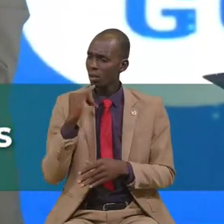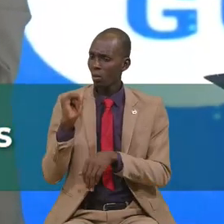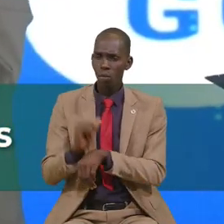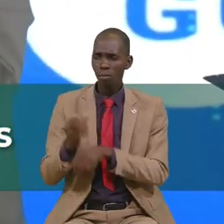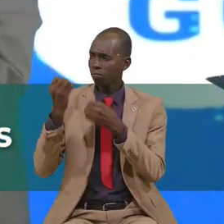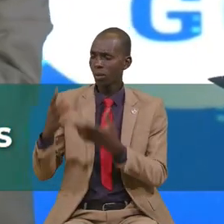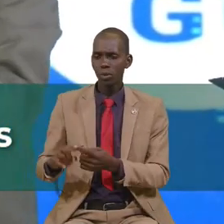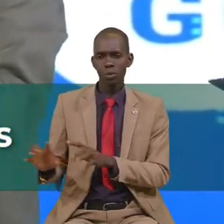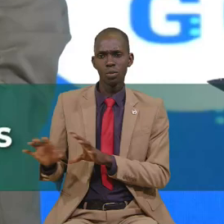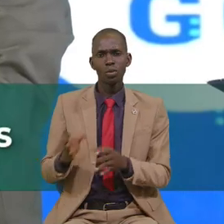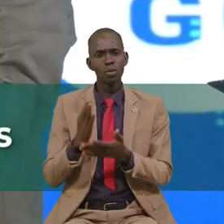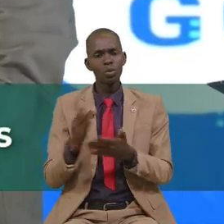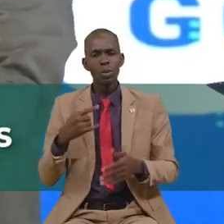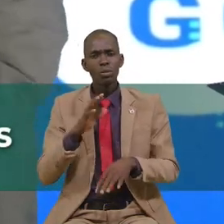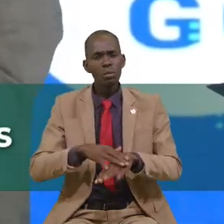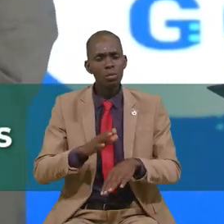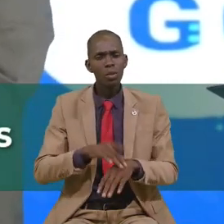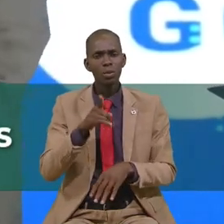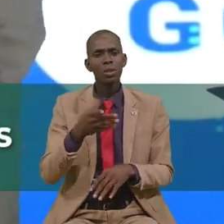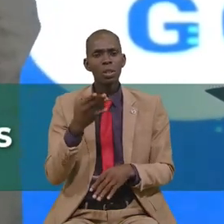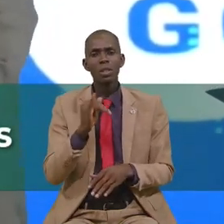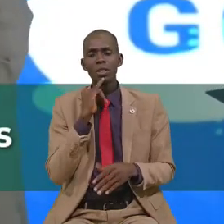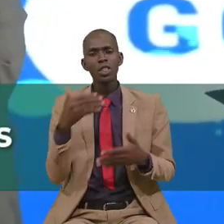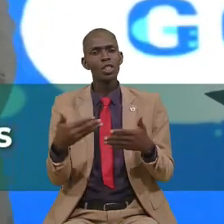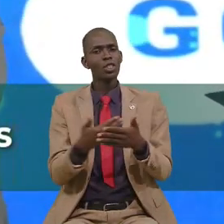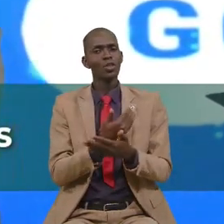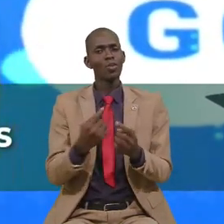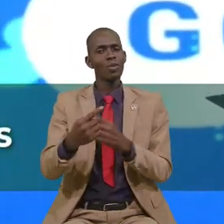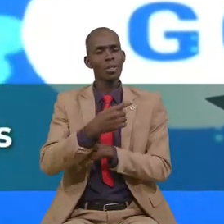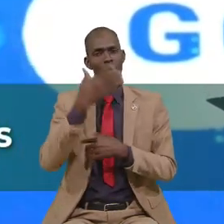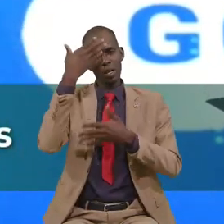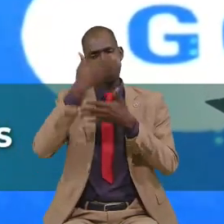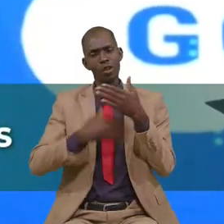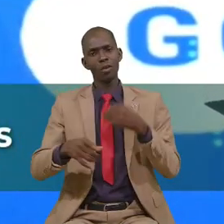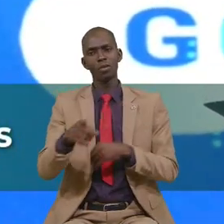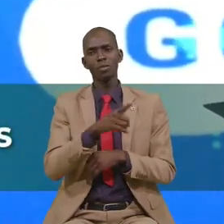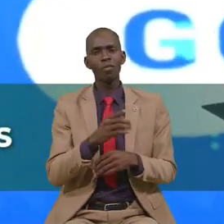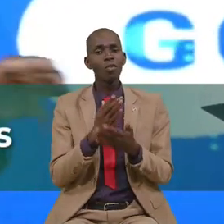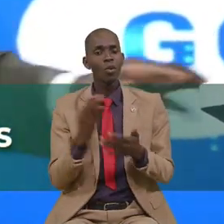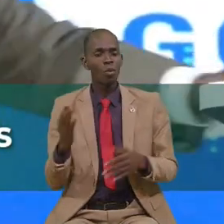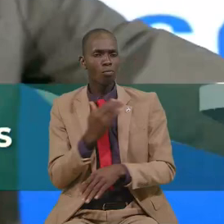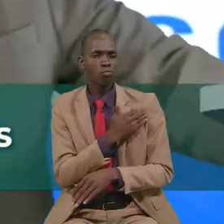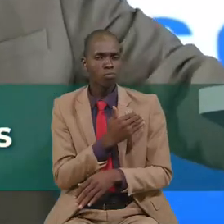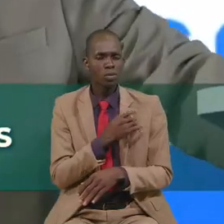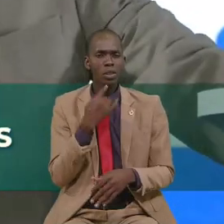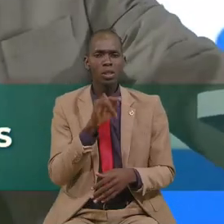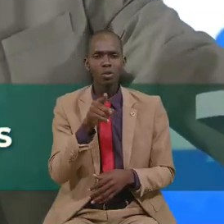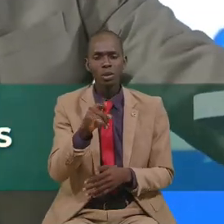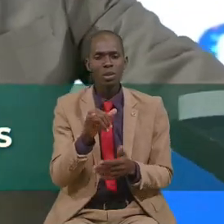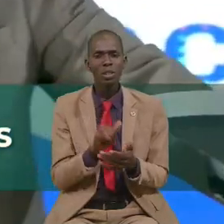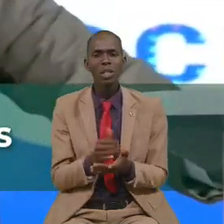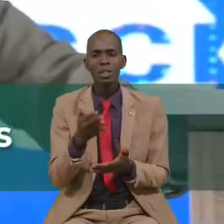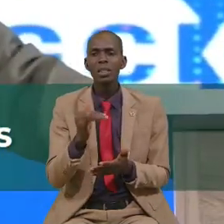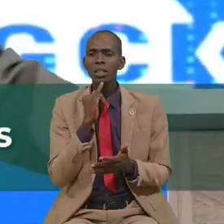there's a new day ahead of you. Somebody says there's a new opportunity ahead of you, waking